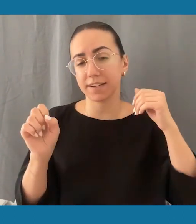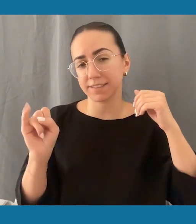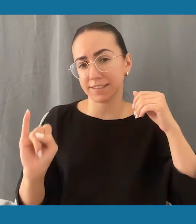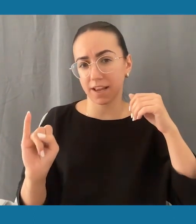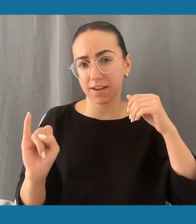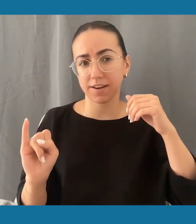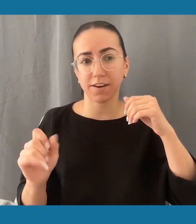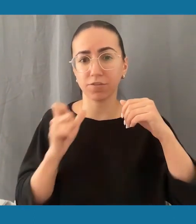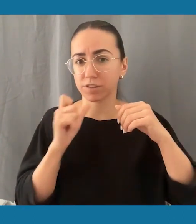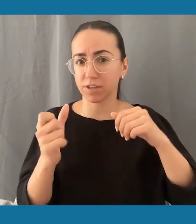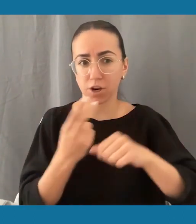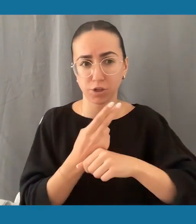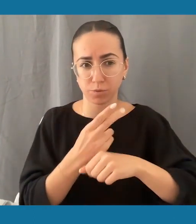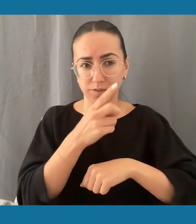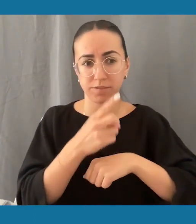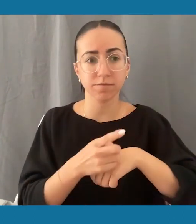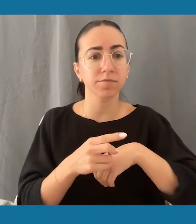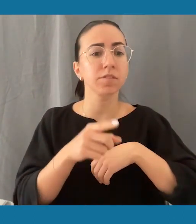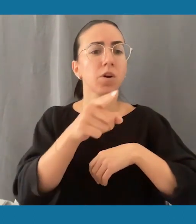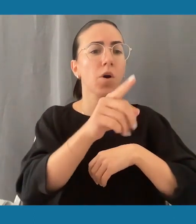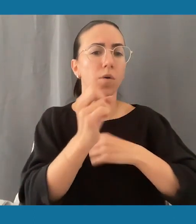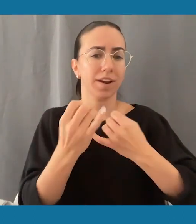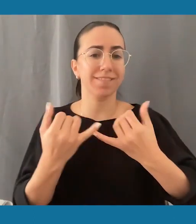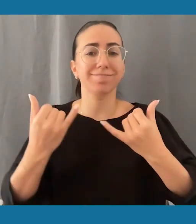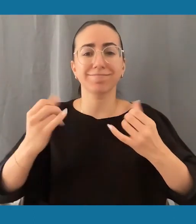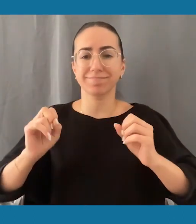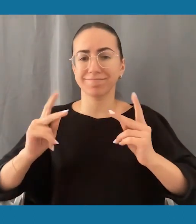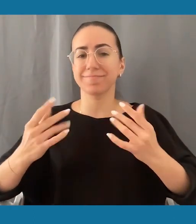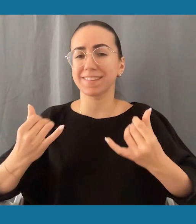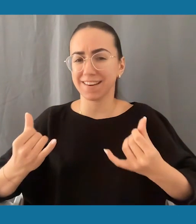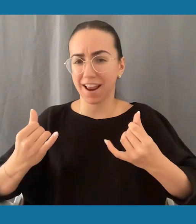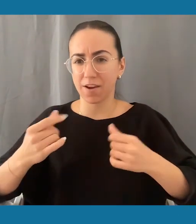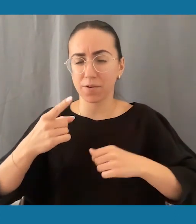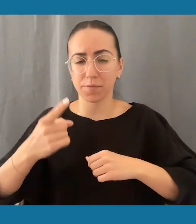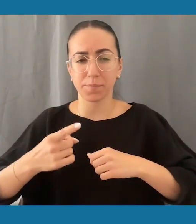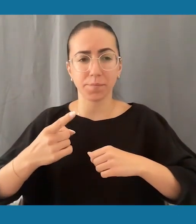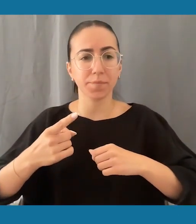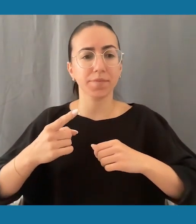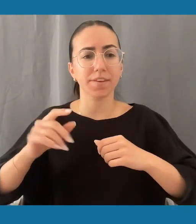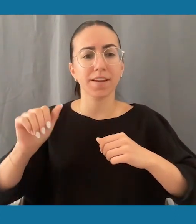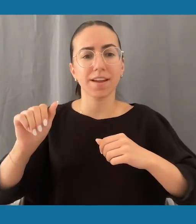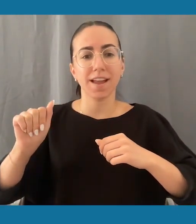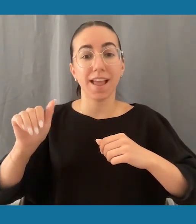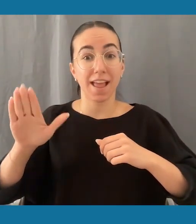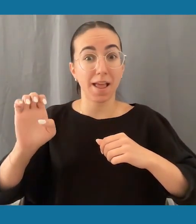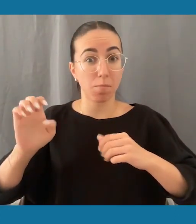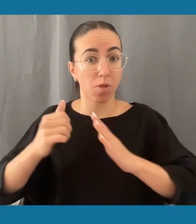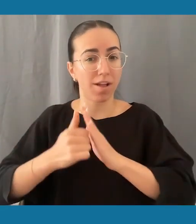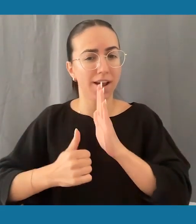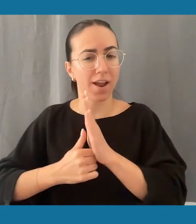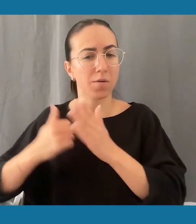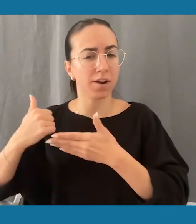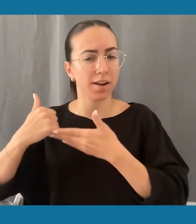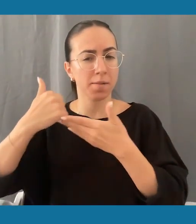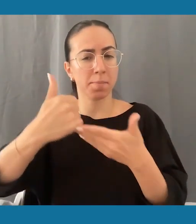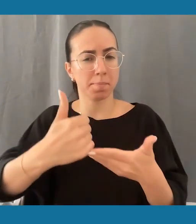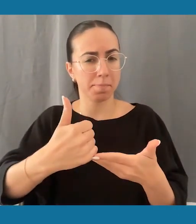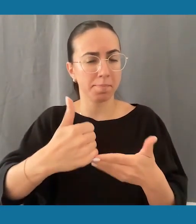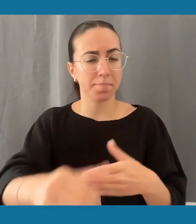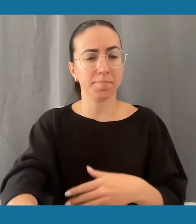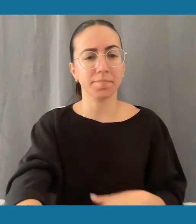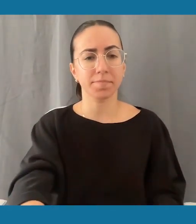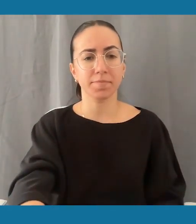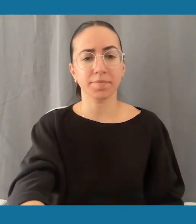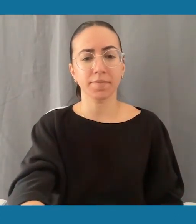where the use of the ABLE account can really be helpful, because all of the things that are no-nos for the use of funds